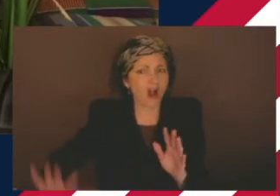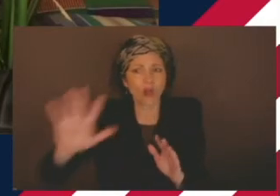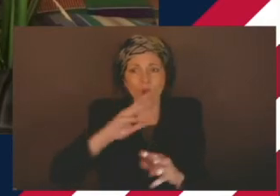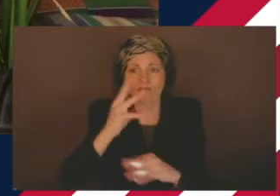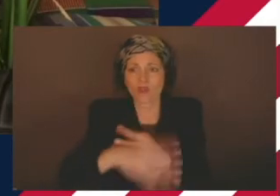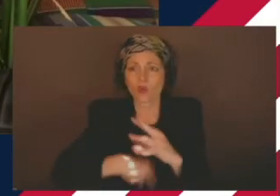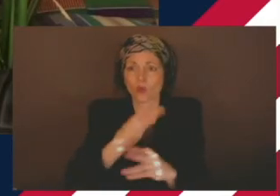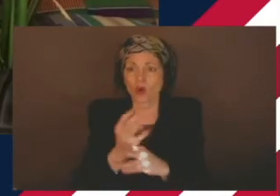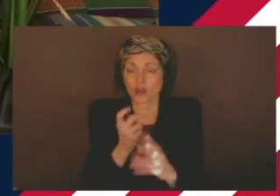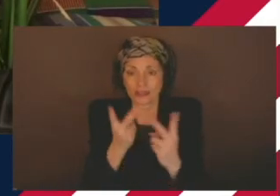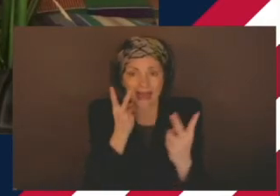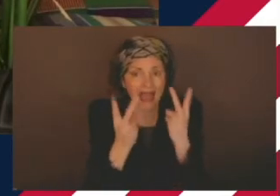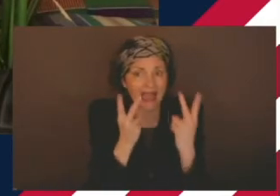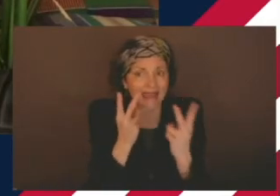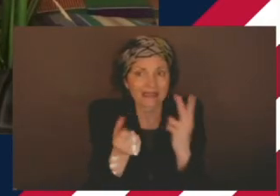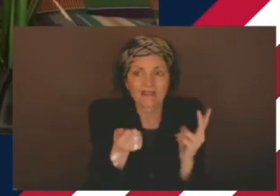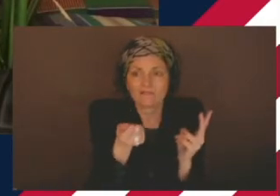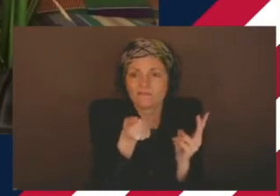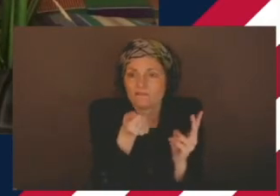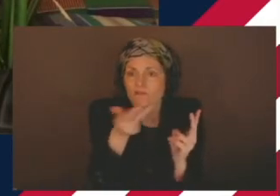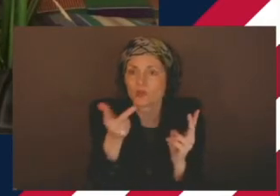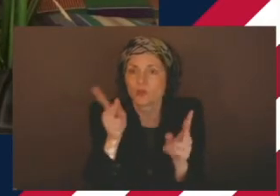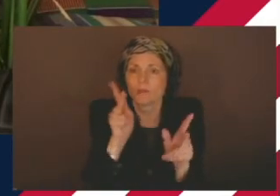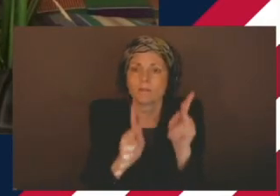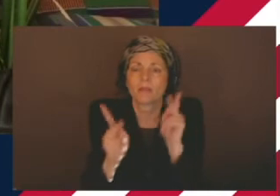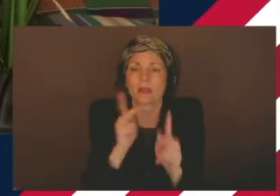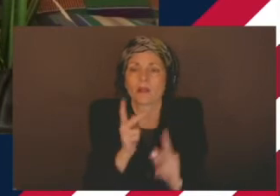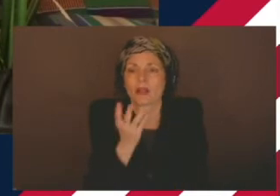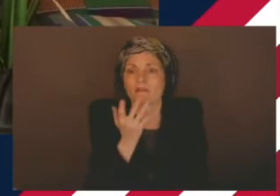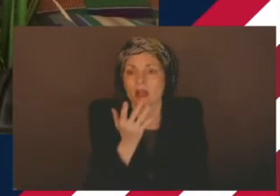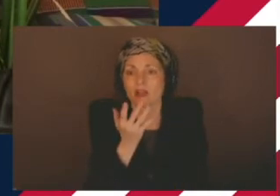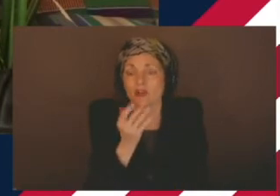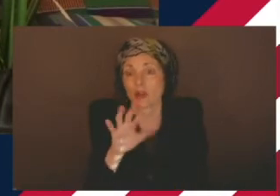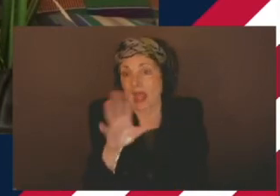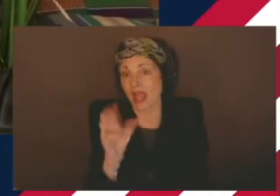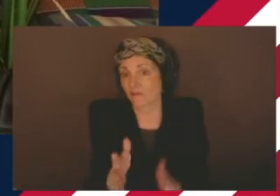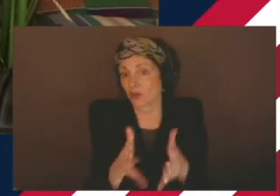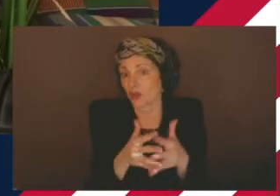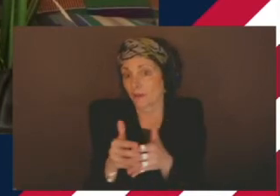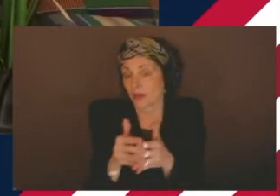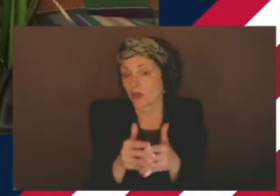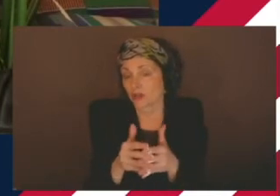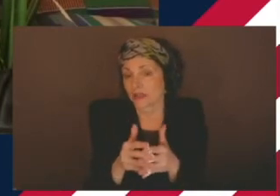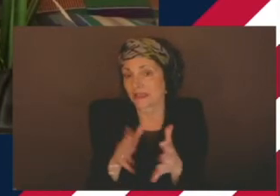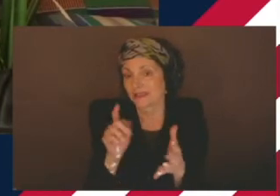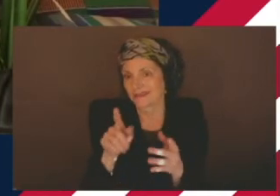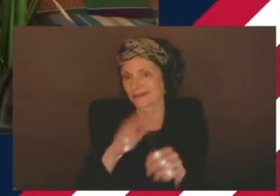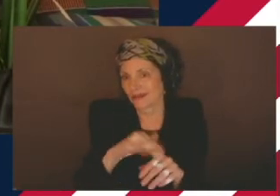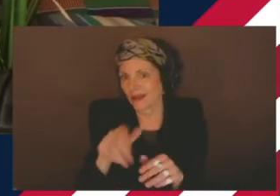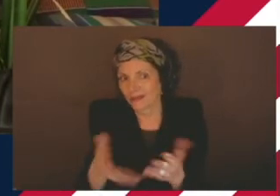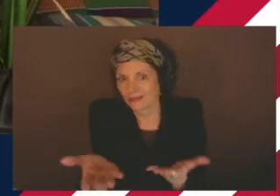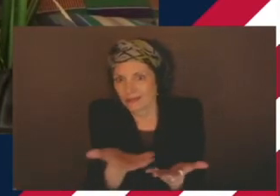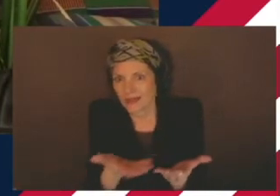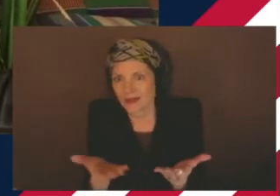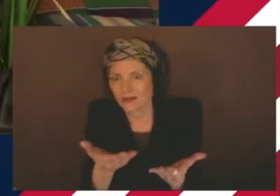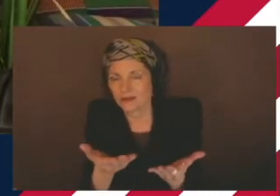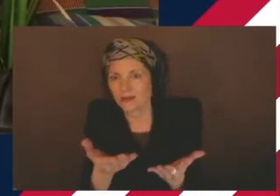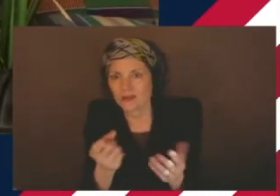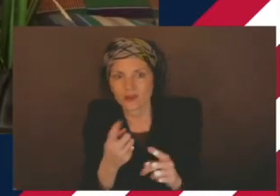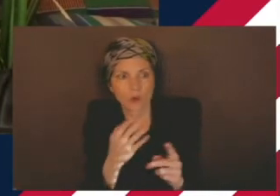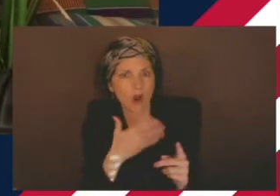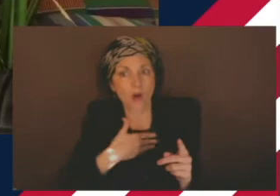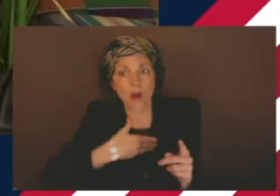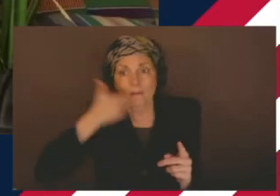very few people of color, African Americans specifically, on the continent of Africa. And our best ambassadors